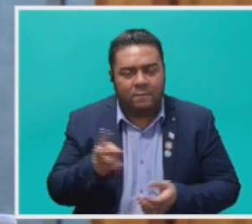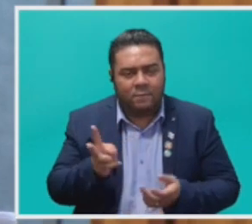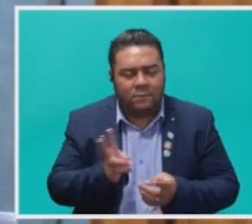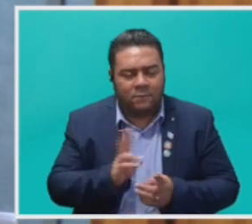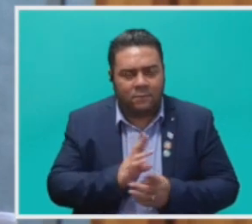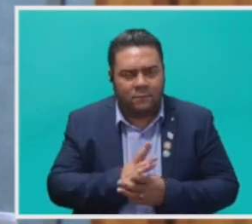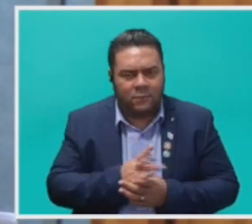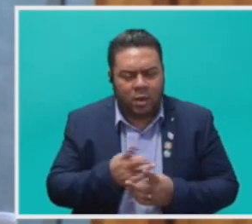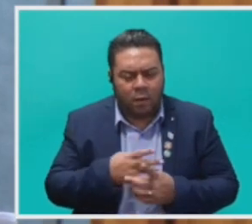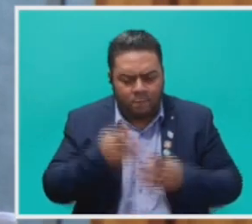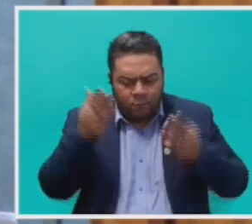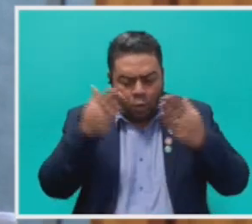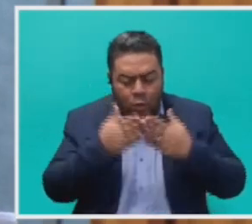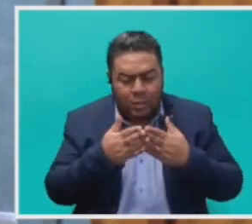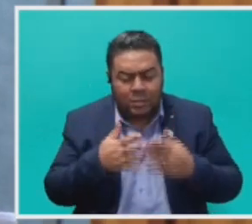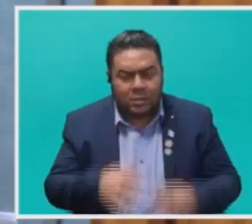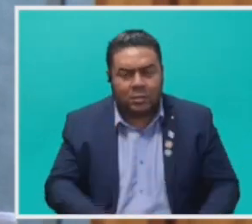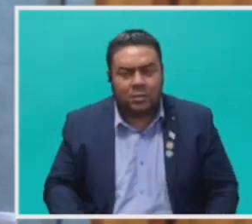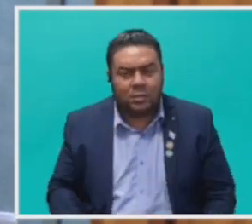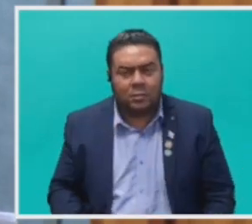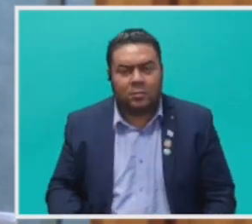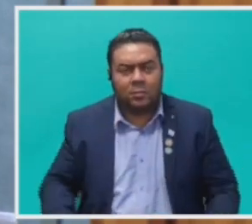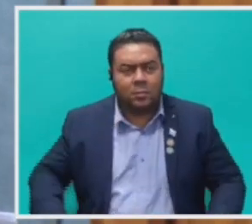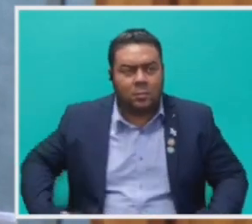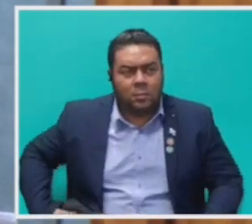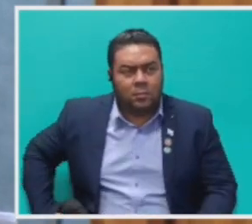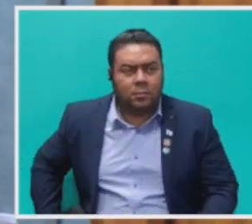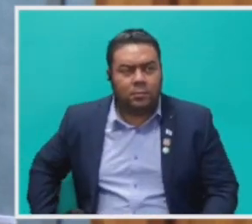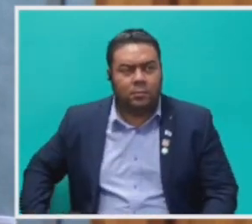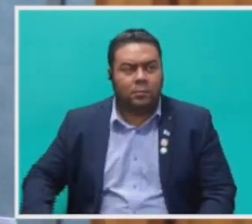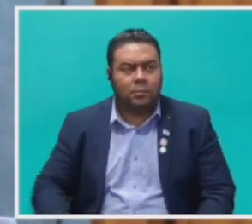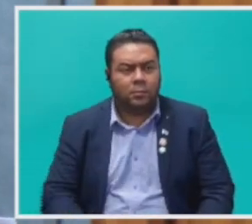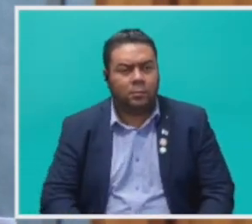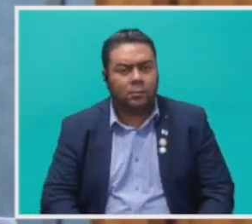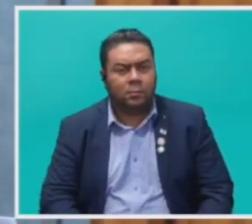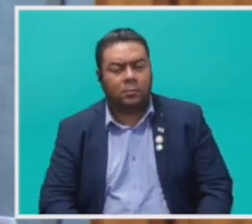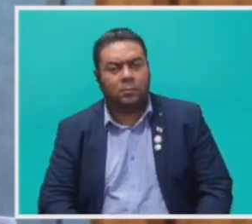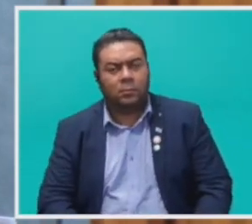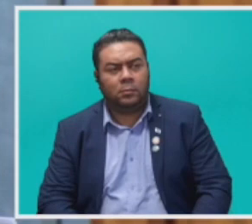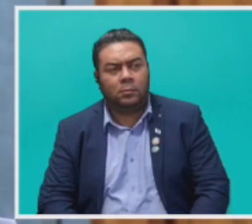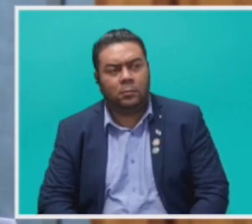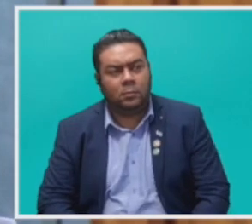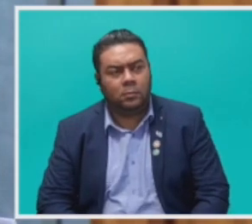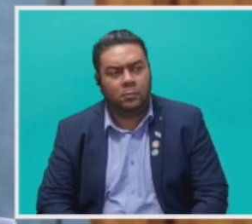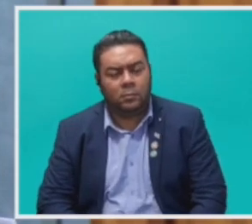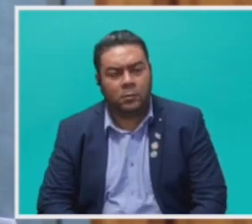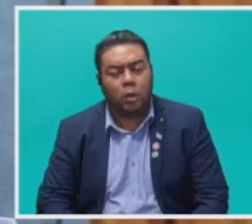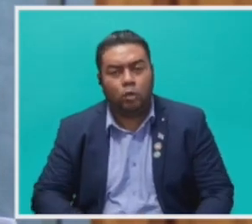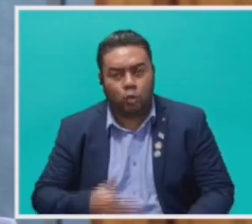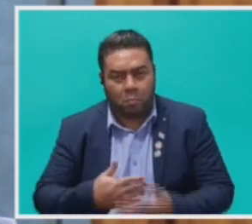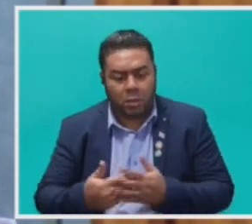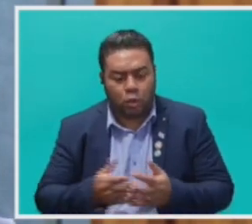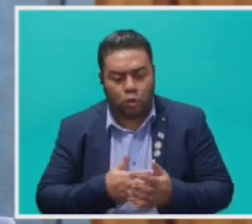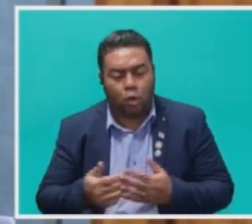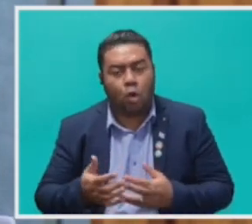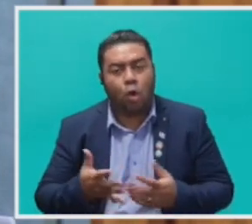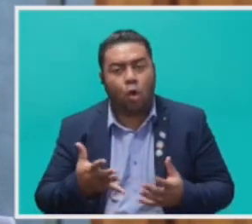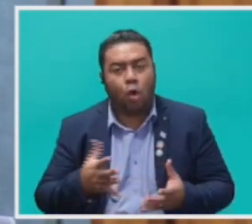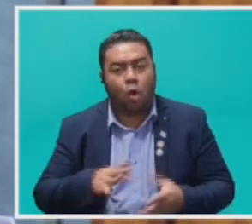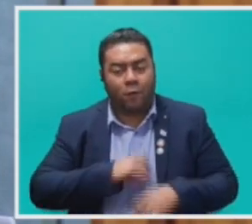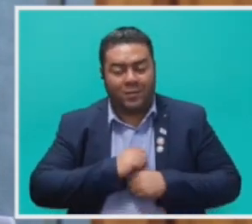Its focus is to replace fear with a sense of security and peaceful coexistence, to build confidence and